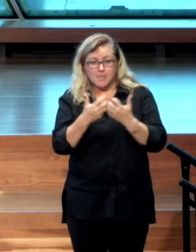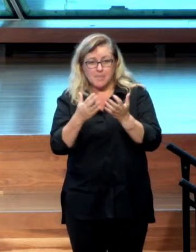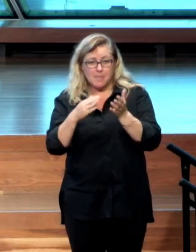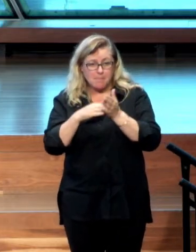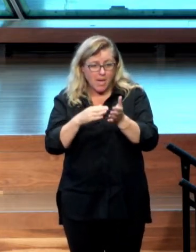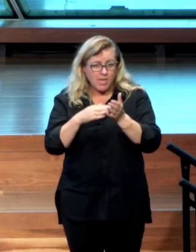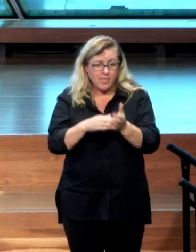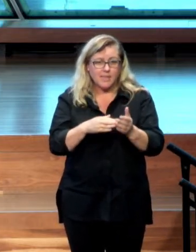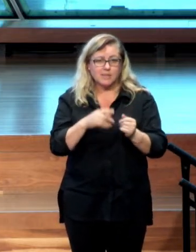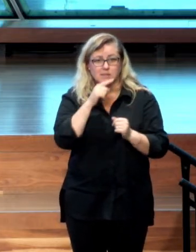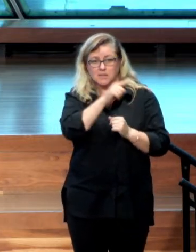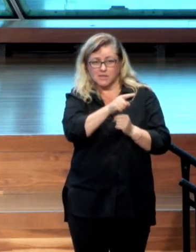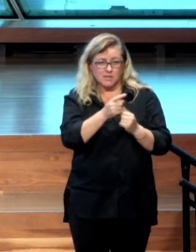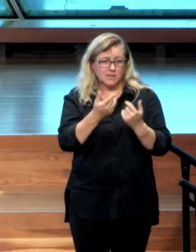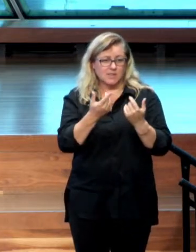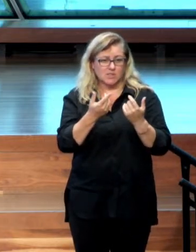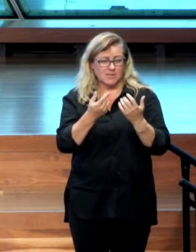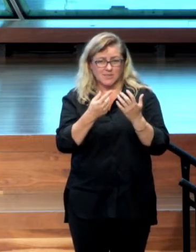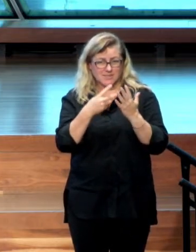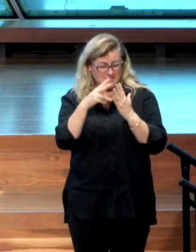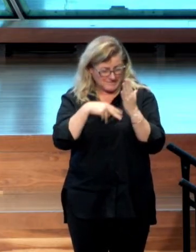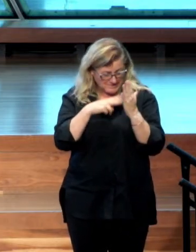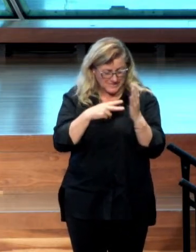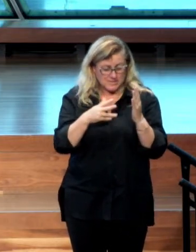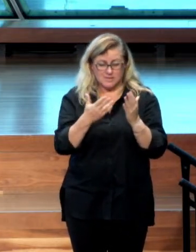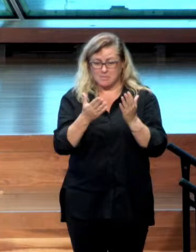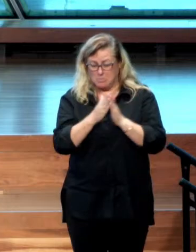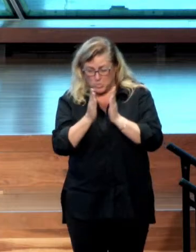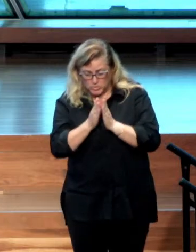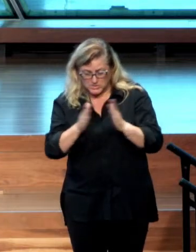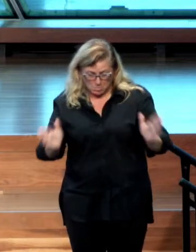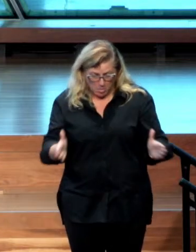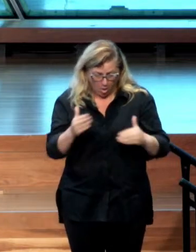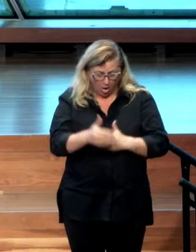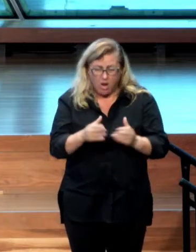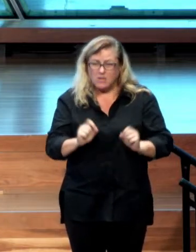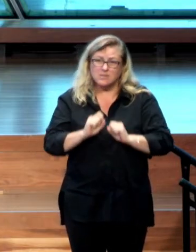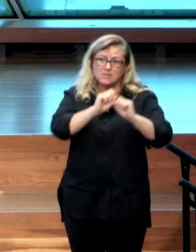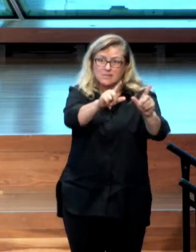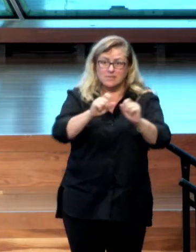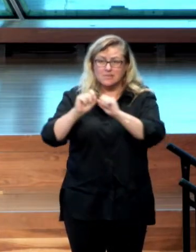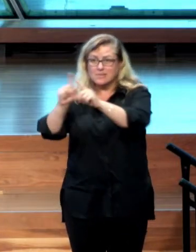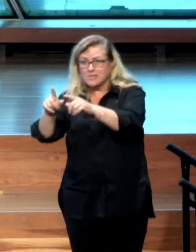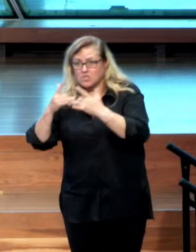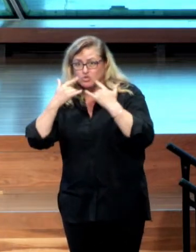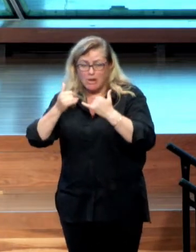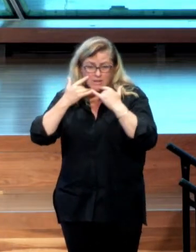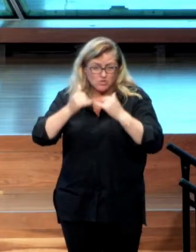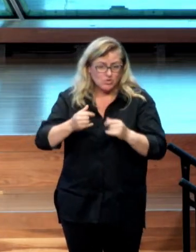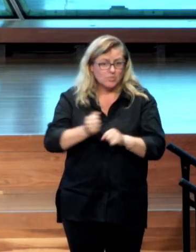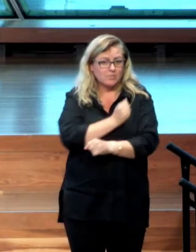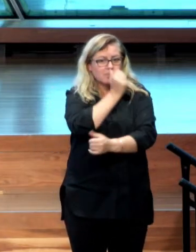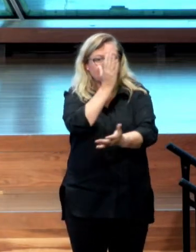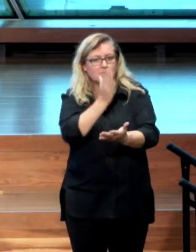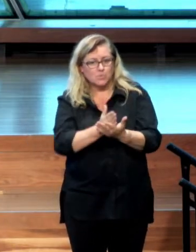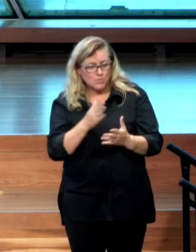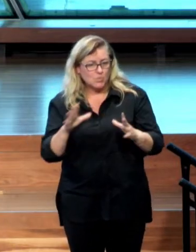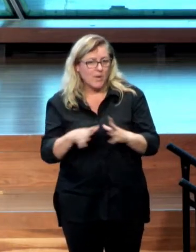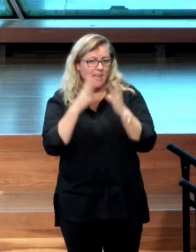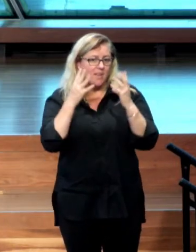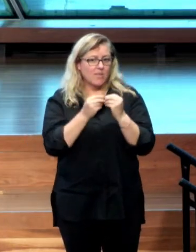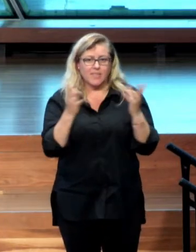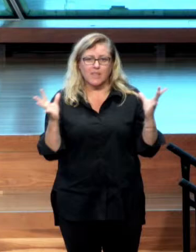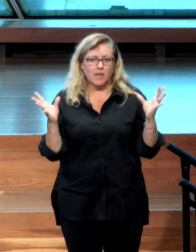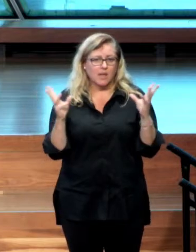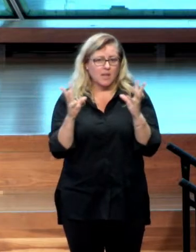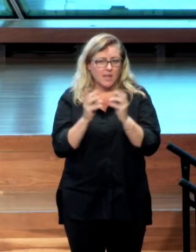wrestling with hundreds of books, boxing them up, sending them to our judges, and making sure it's all come together, and